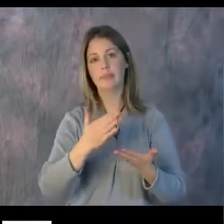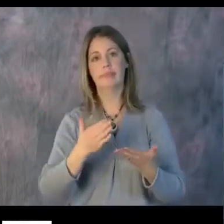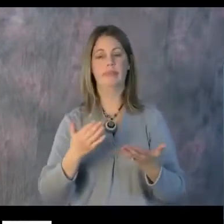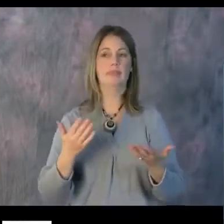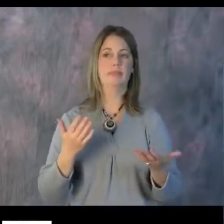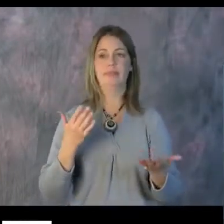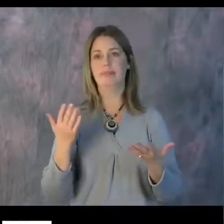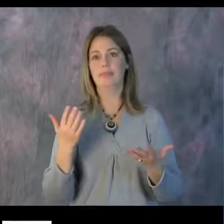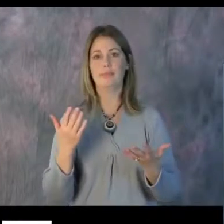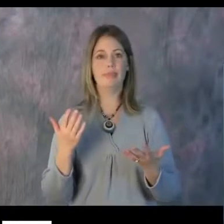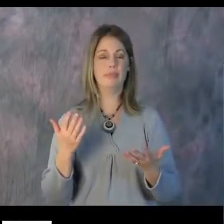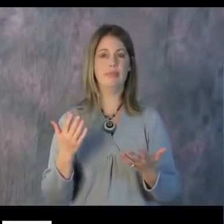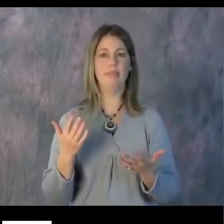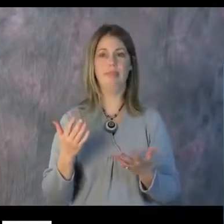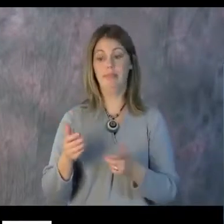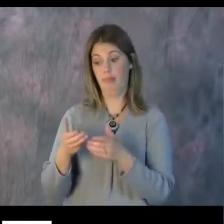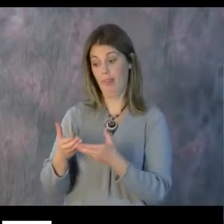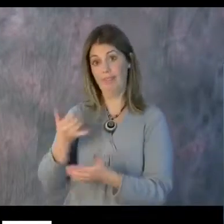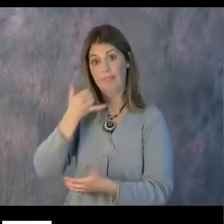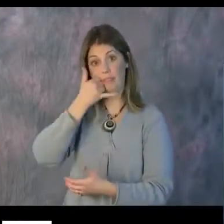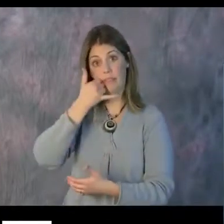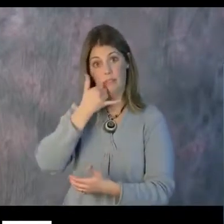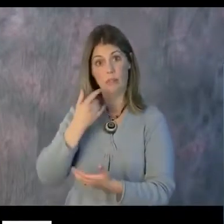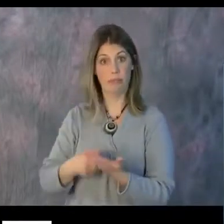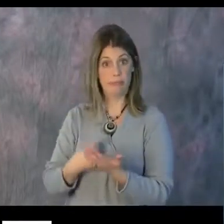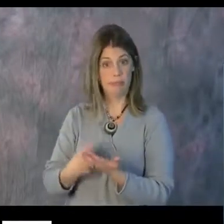Screen time, it can be the computer, laptop,